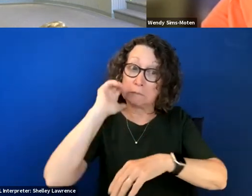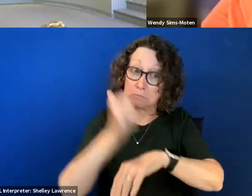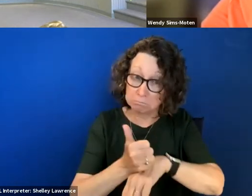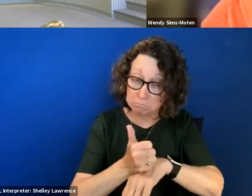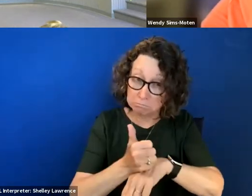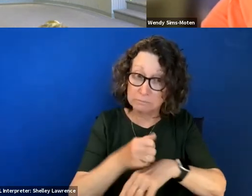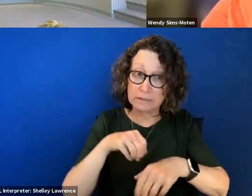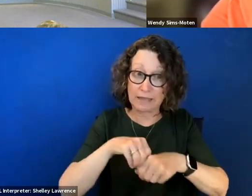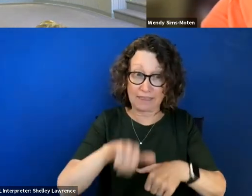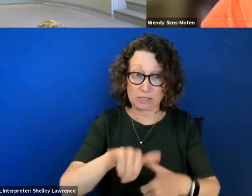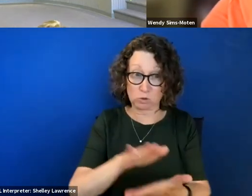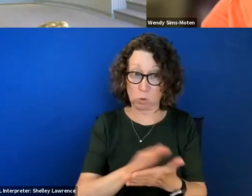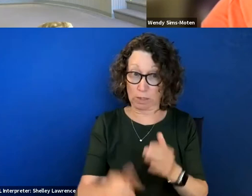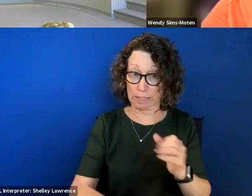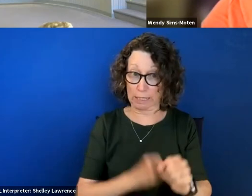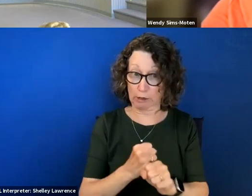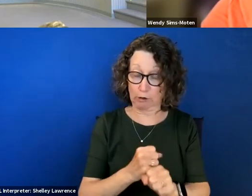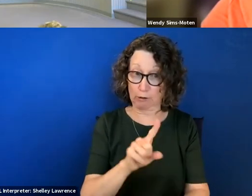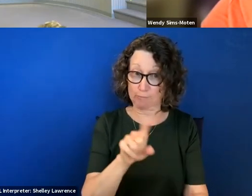implemented in this school year?